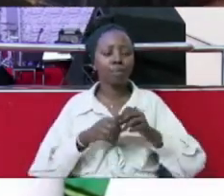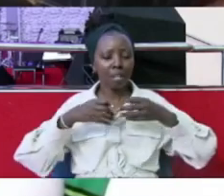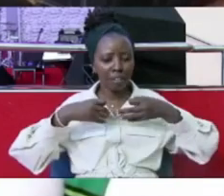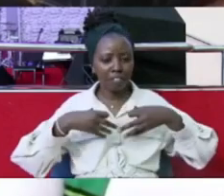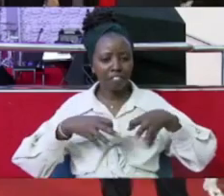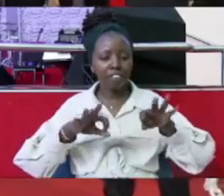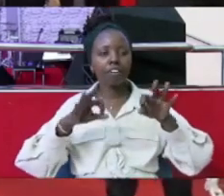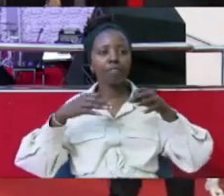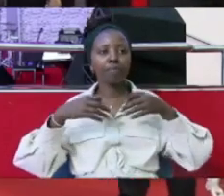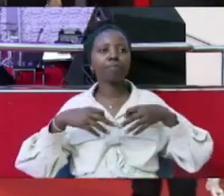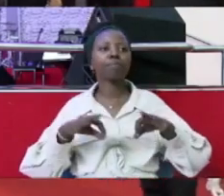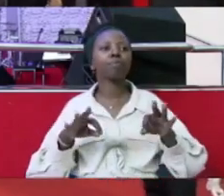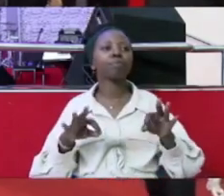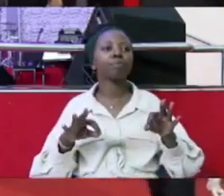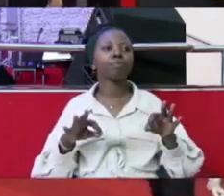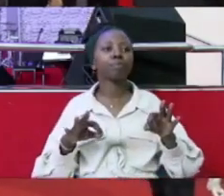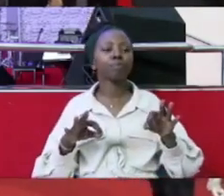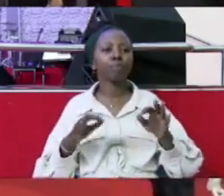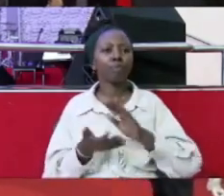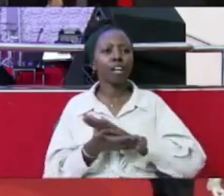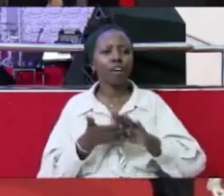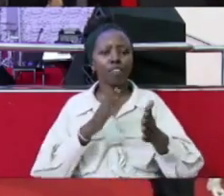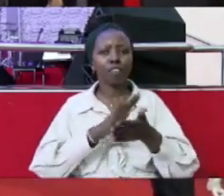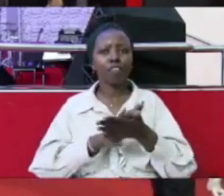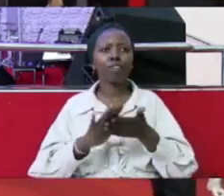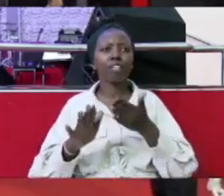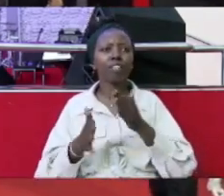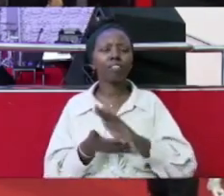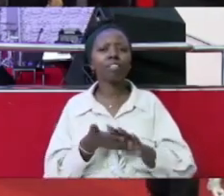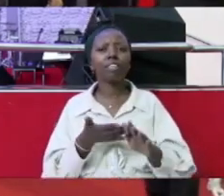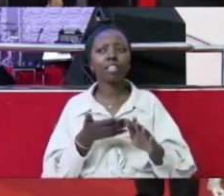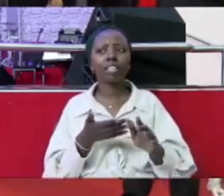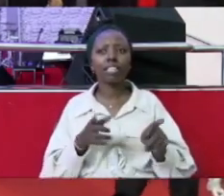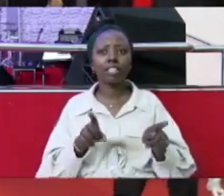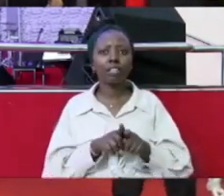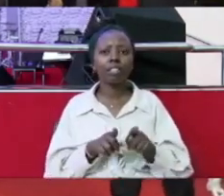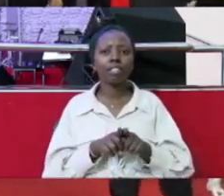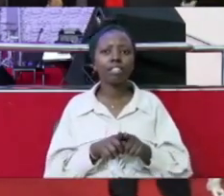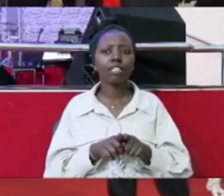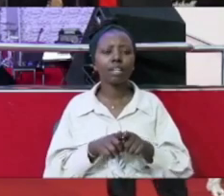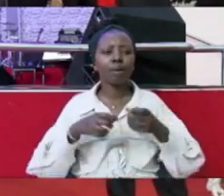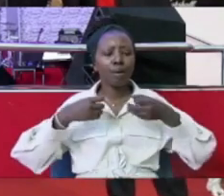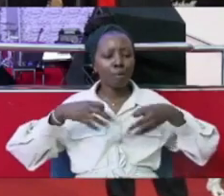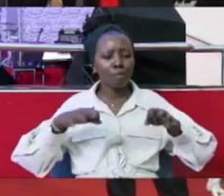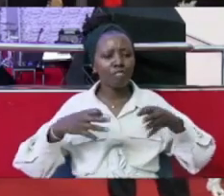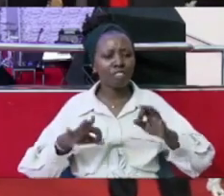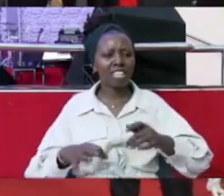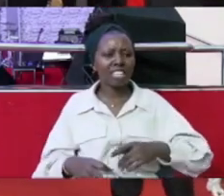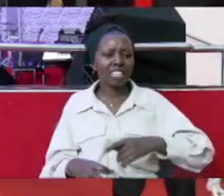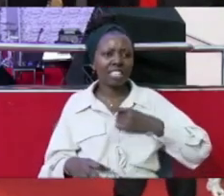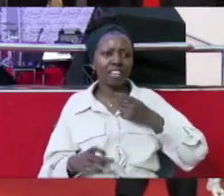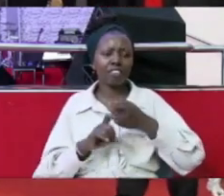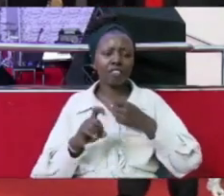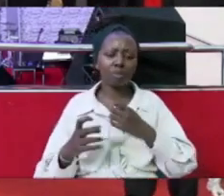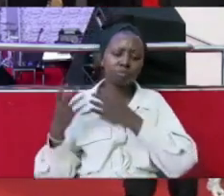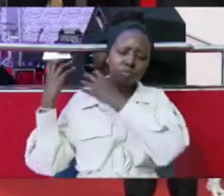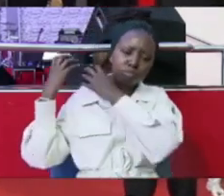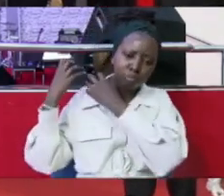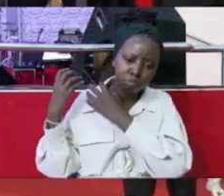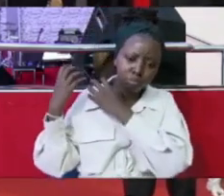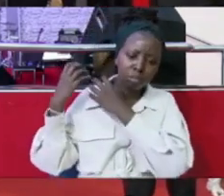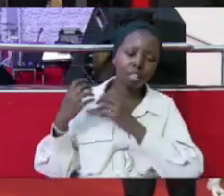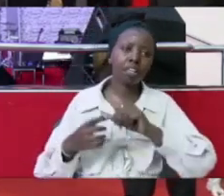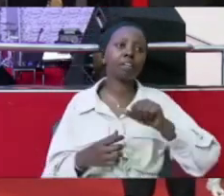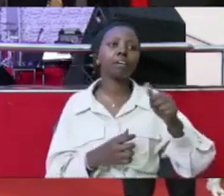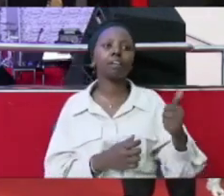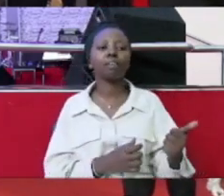unaweza kusamehe na kuachilia. Forgiveness is relieving yourself from the burden of carrying others. Ni kwamba kusamehe ni njia ya kujiachilia wewe